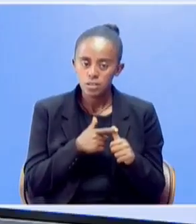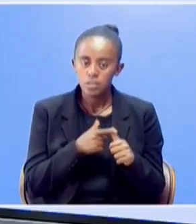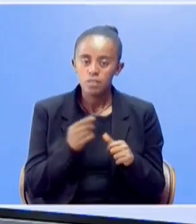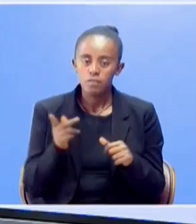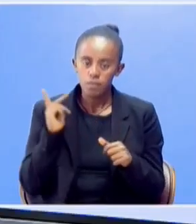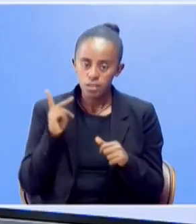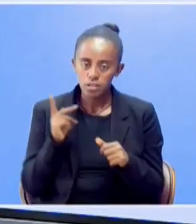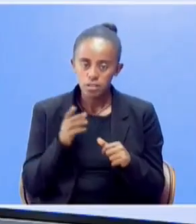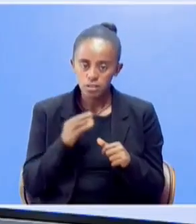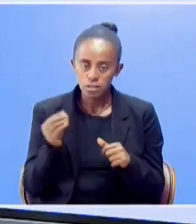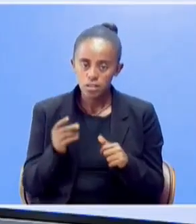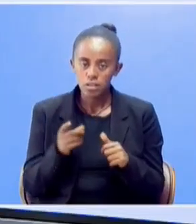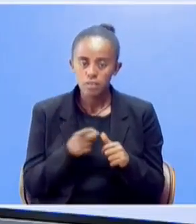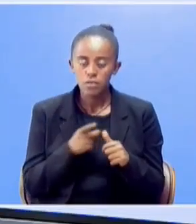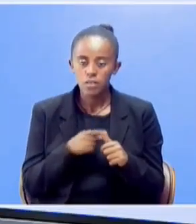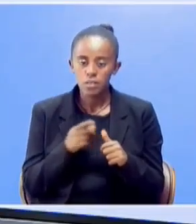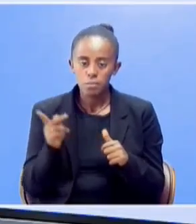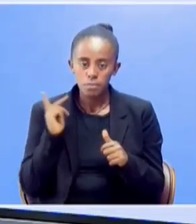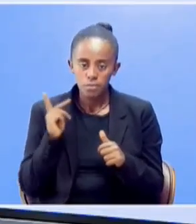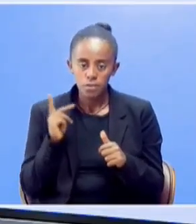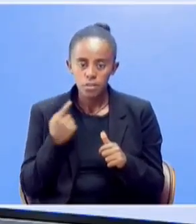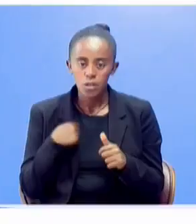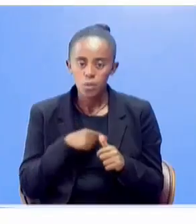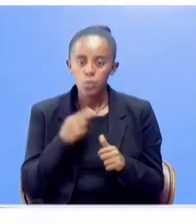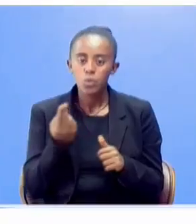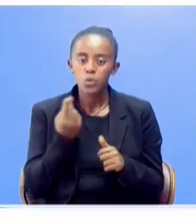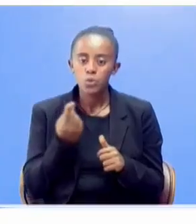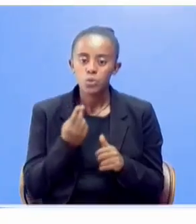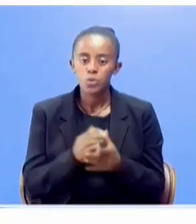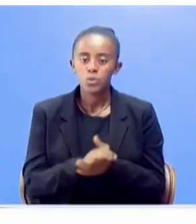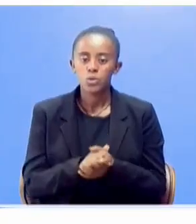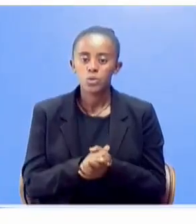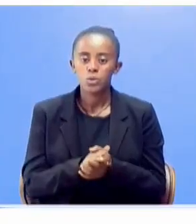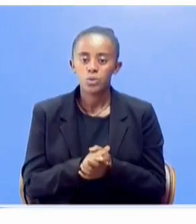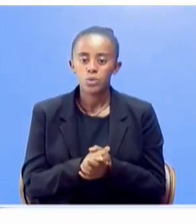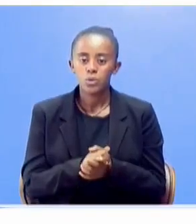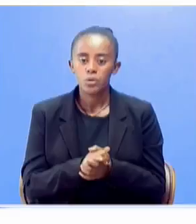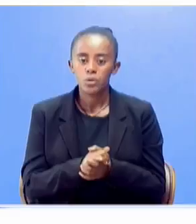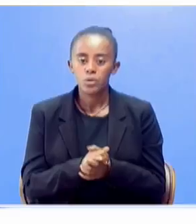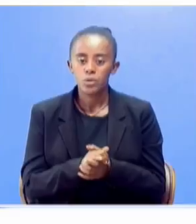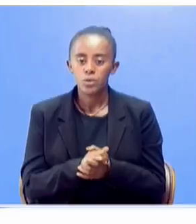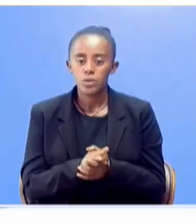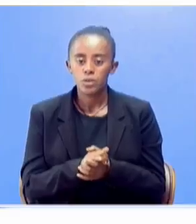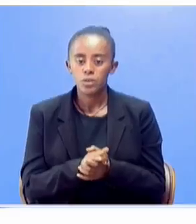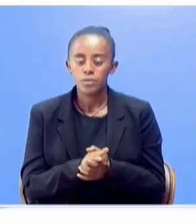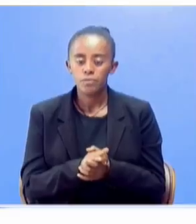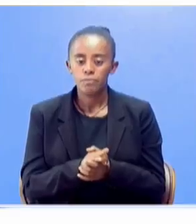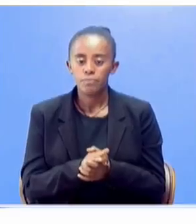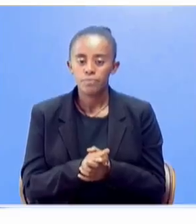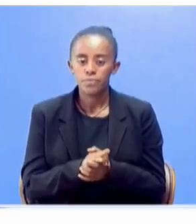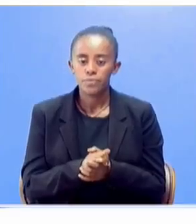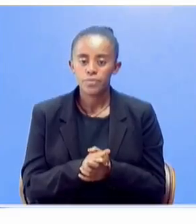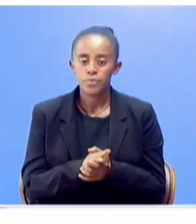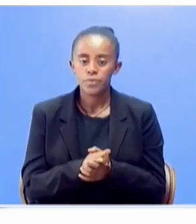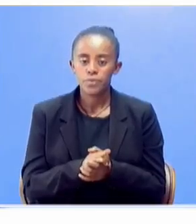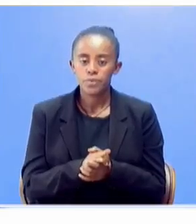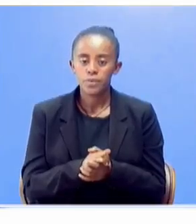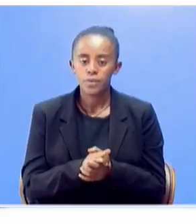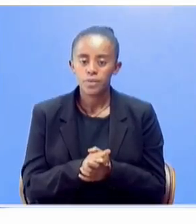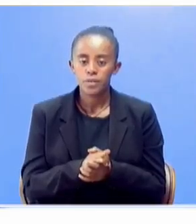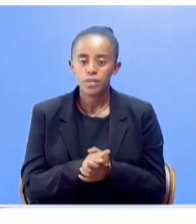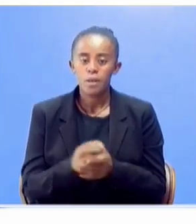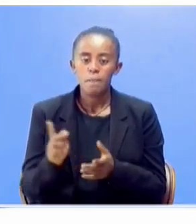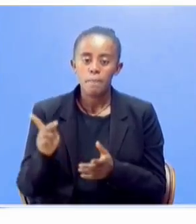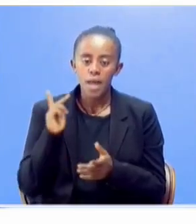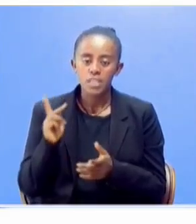past. So for the first past, we use what? Look, this is what? The first past. So we use past